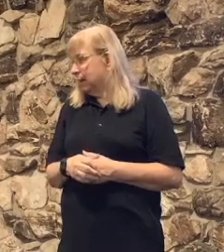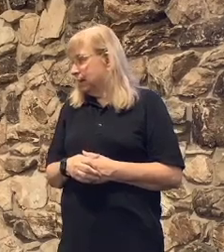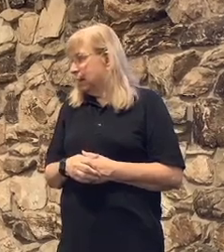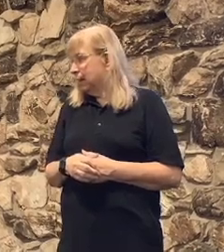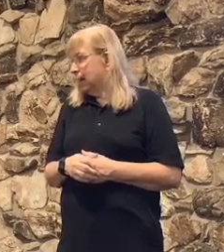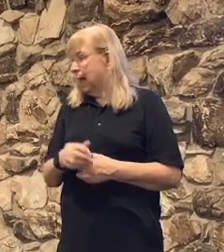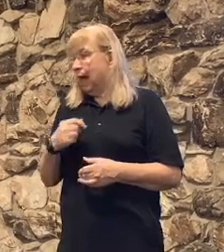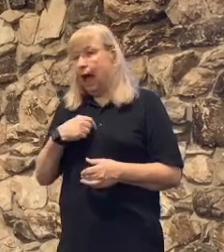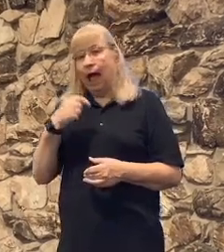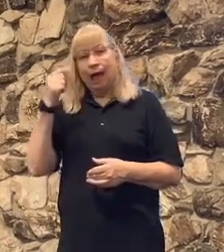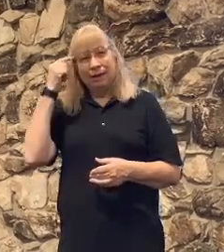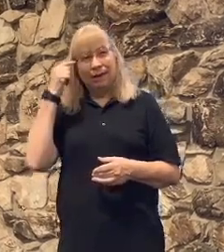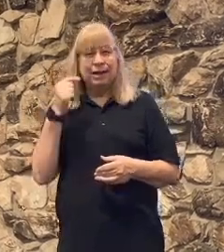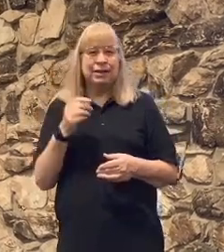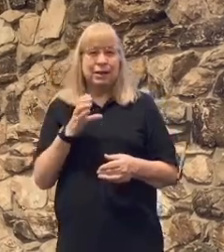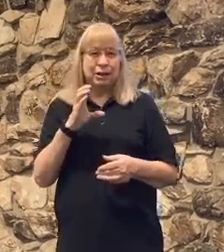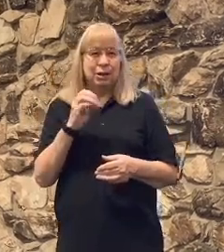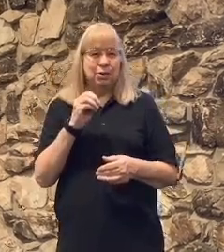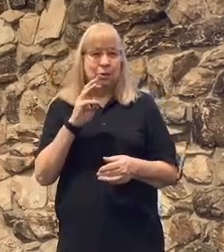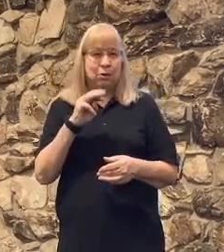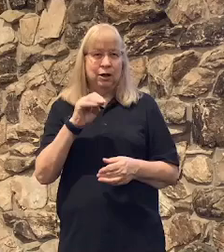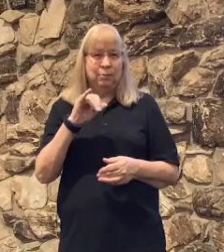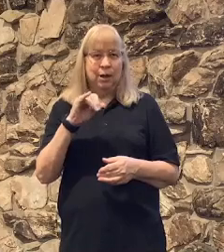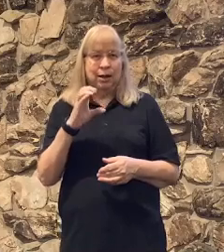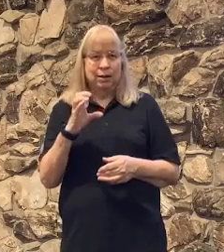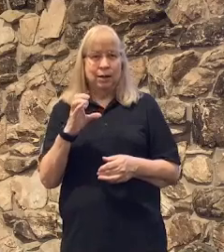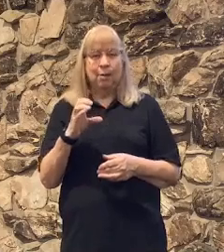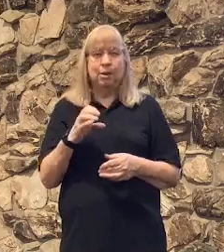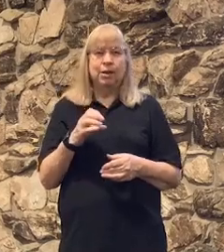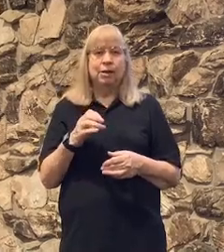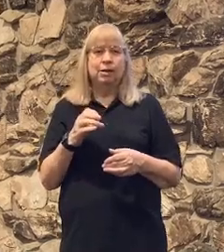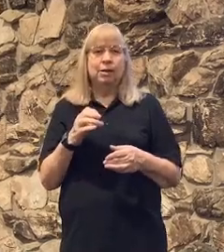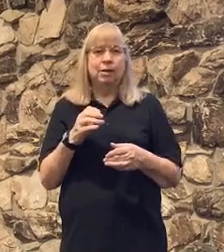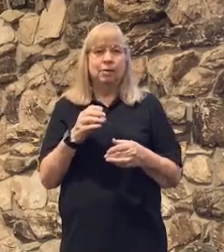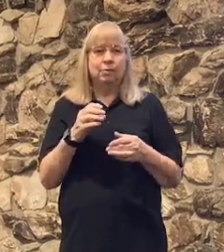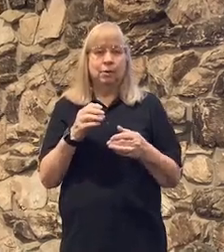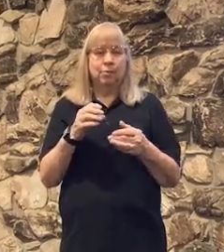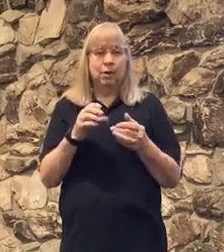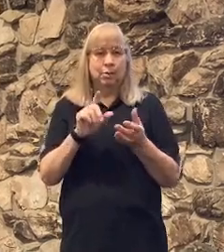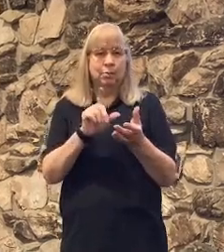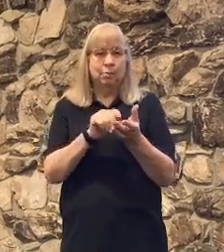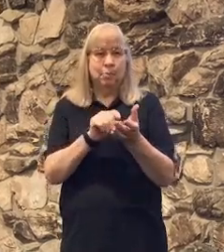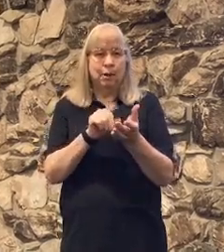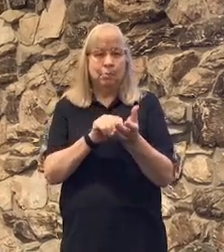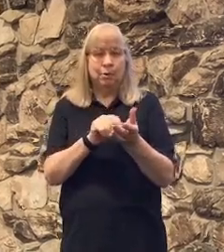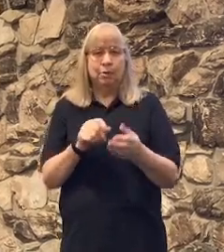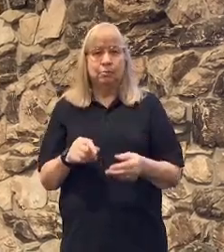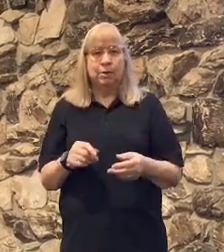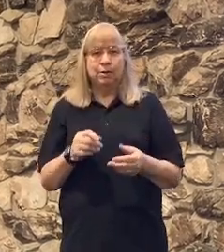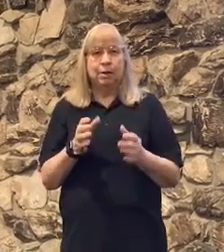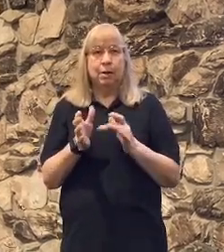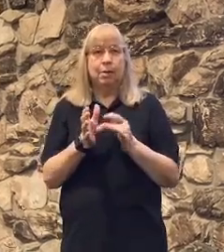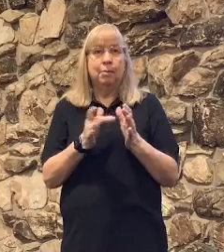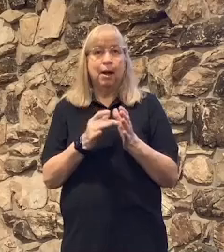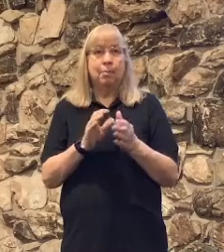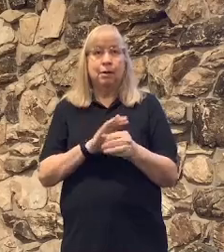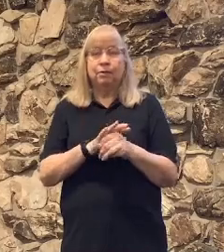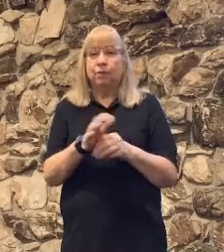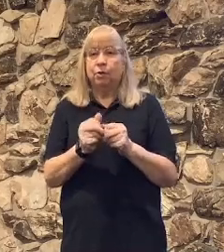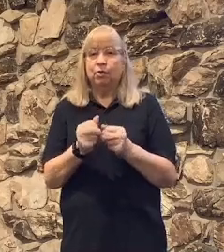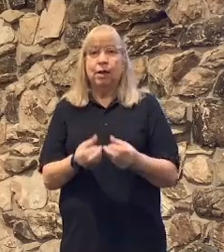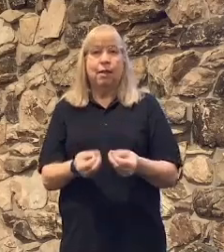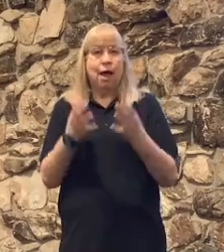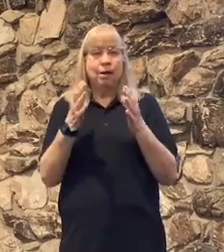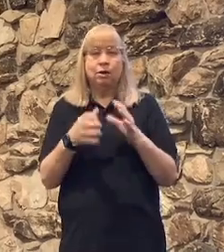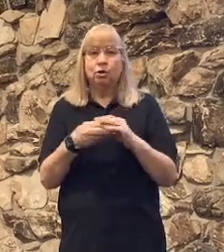I think it's a comic strip for funny papers, okay, from the newspaper. And the Bible's filled with lots of stories. And you hear